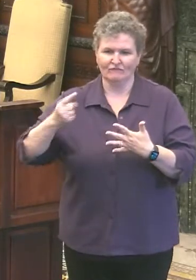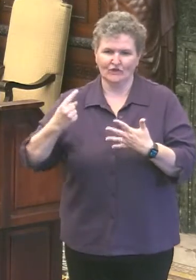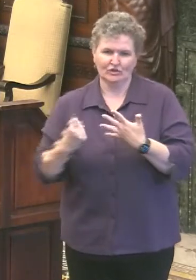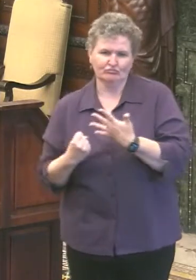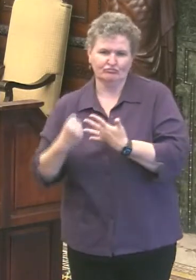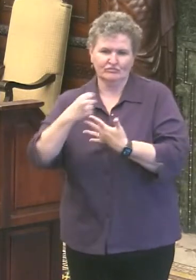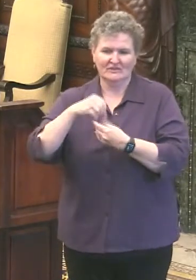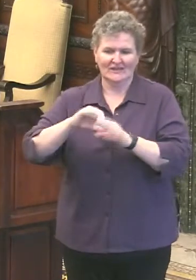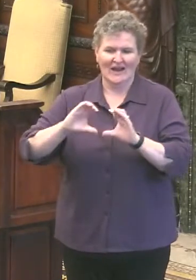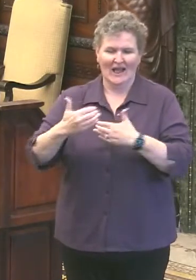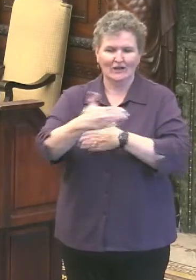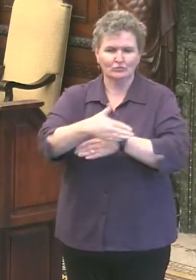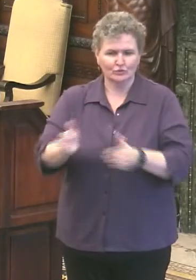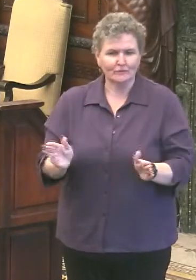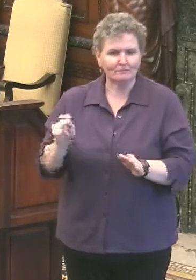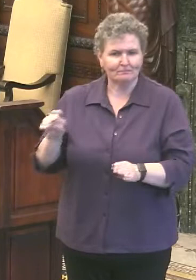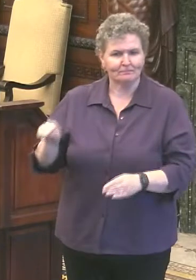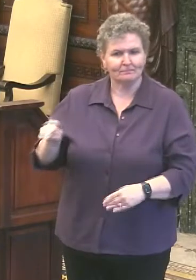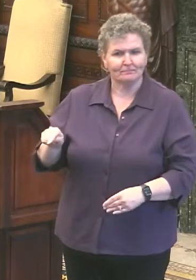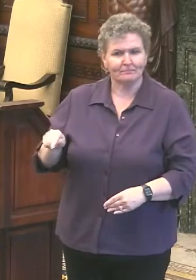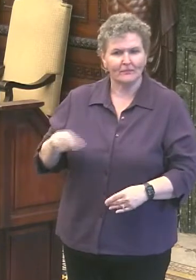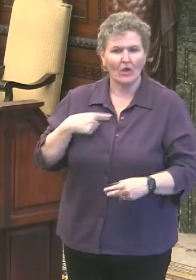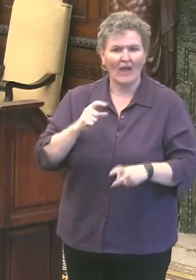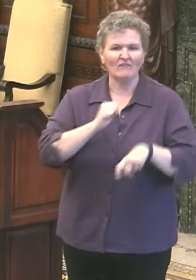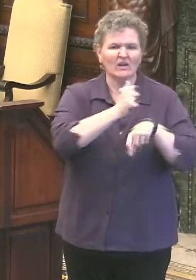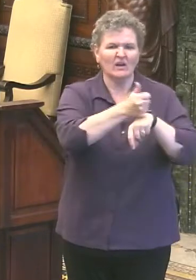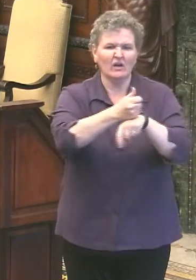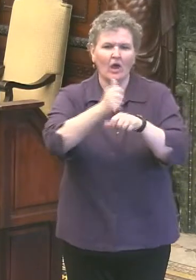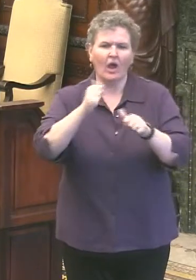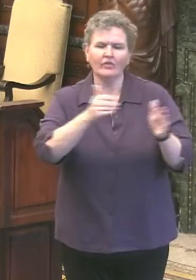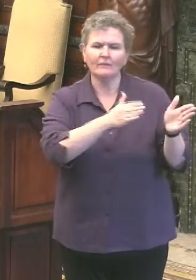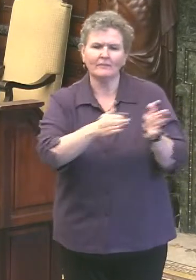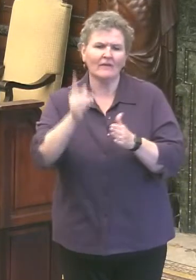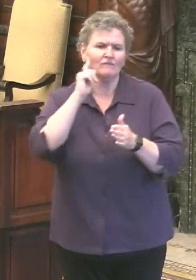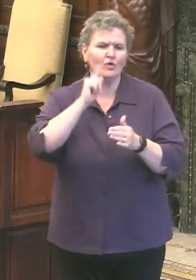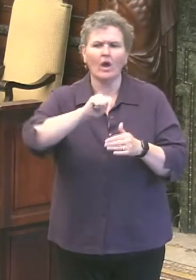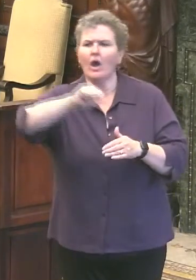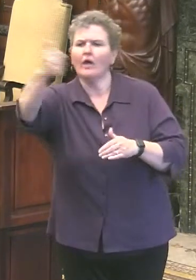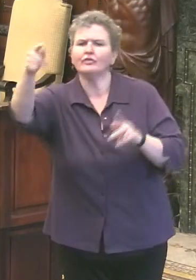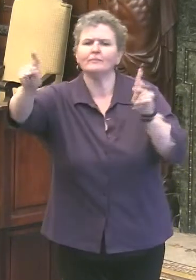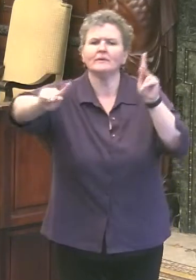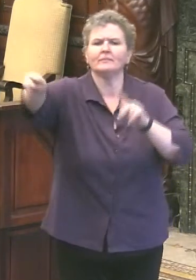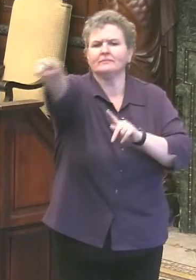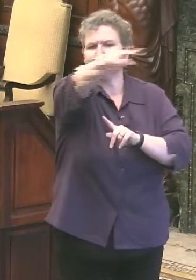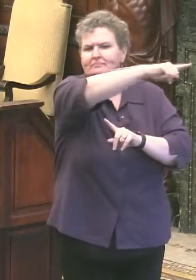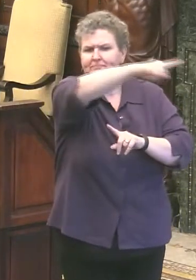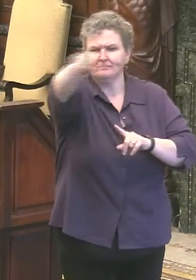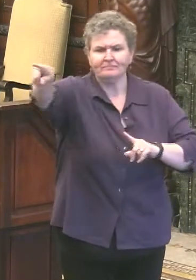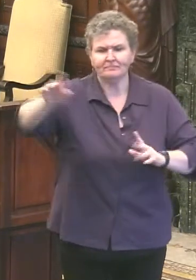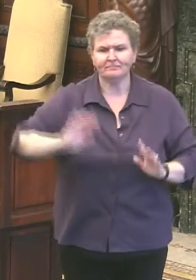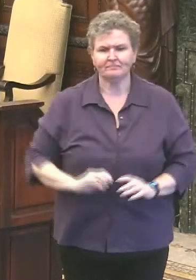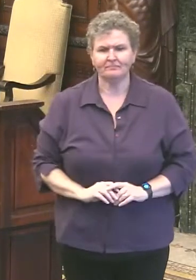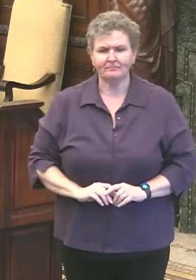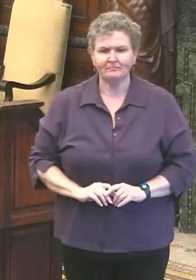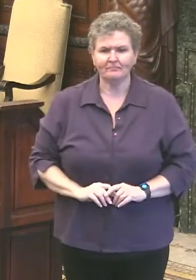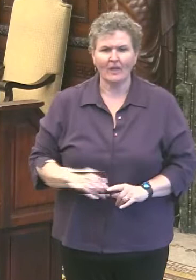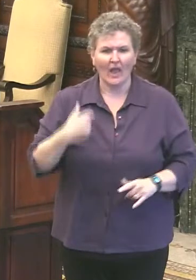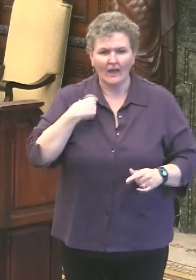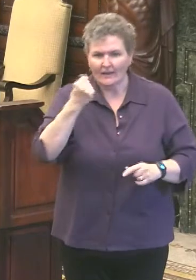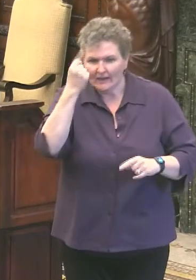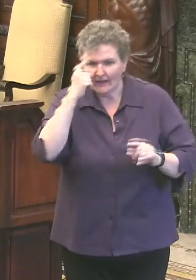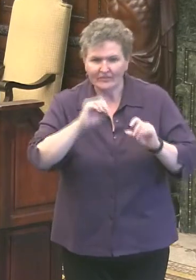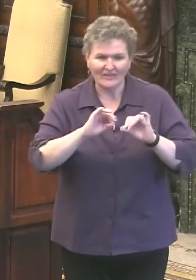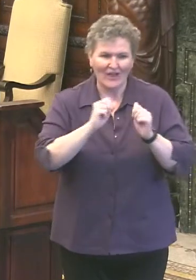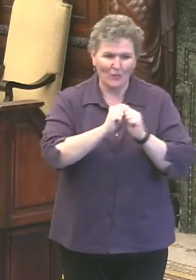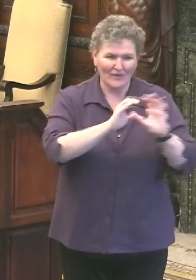we're setting other plans for essentially everyone else. But those are categories of children that